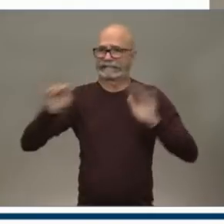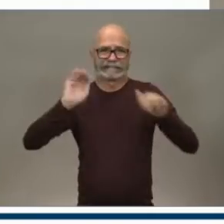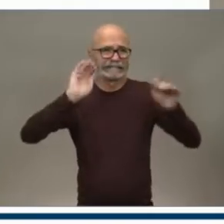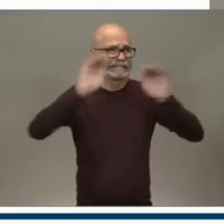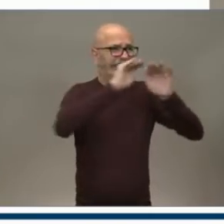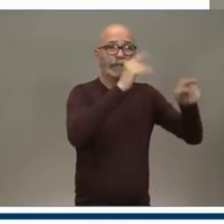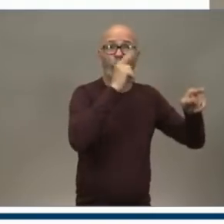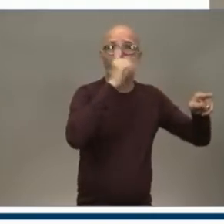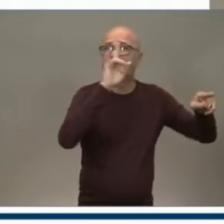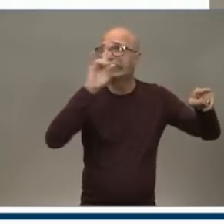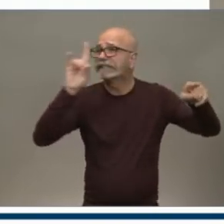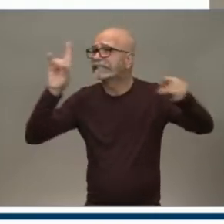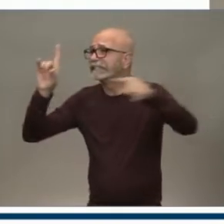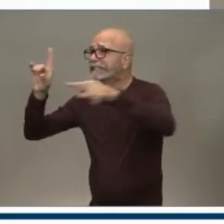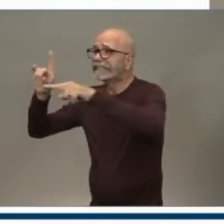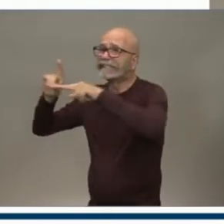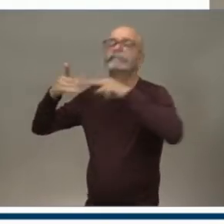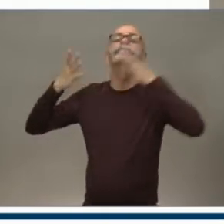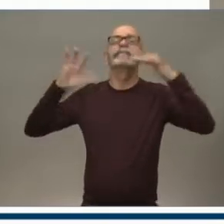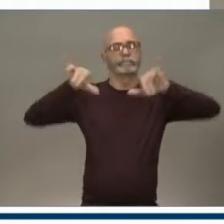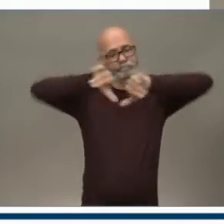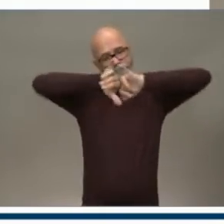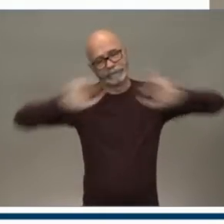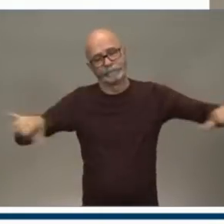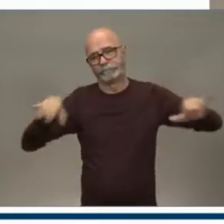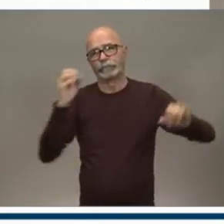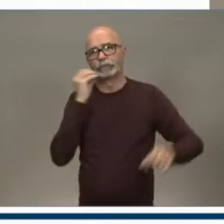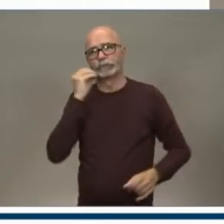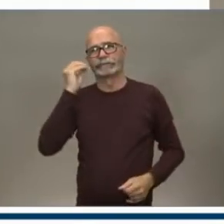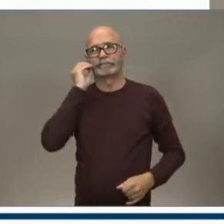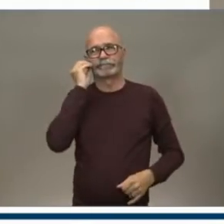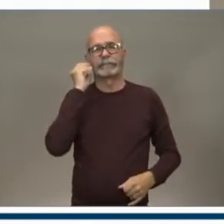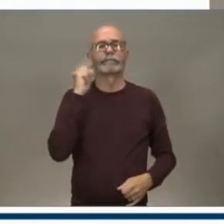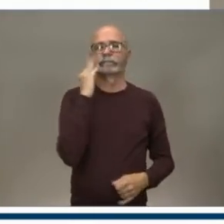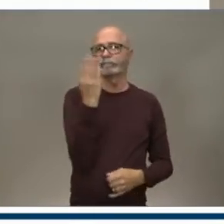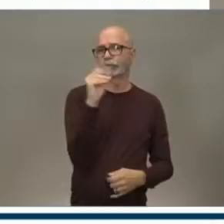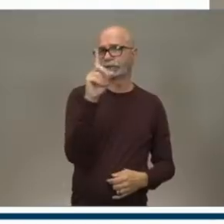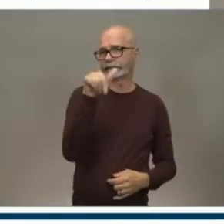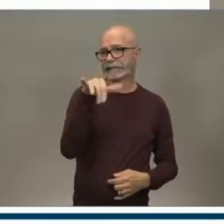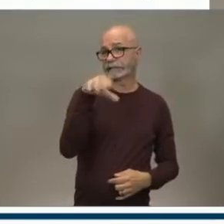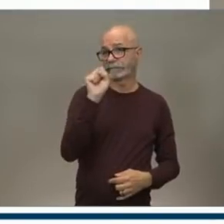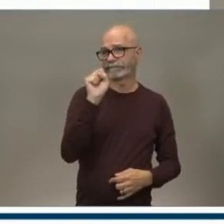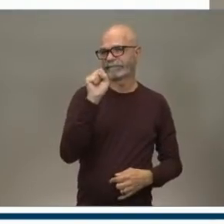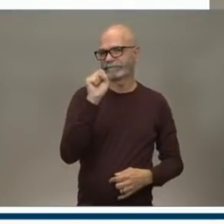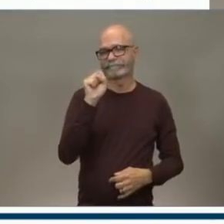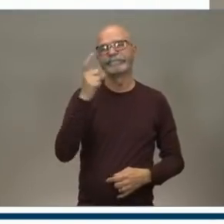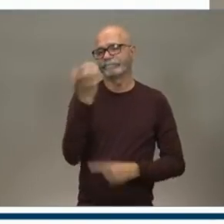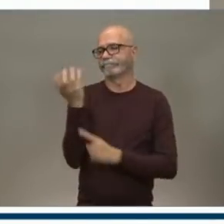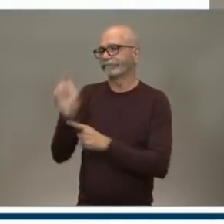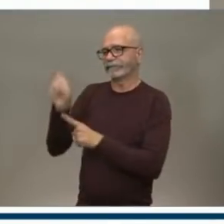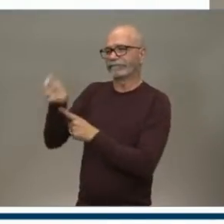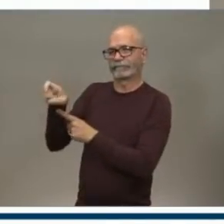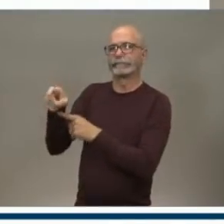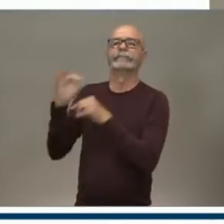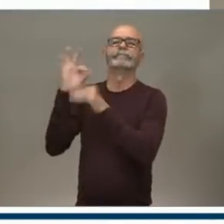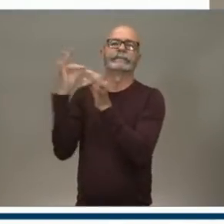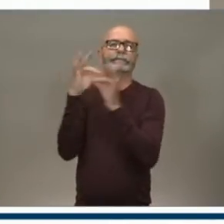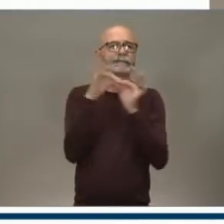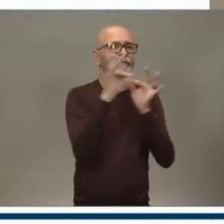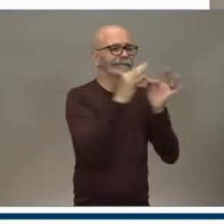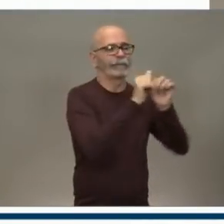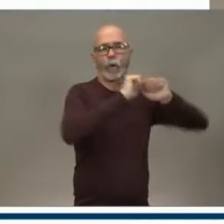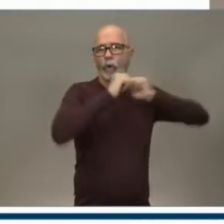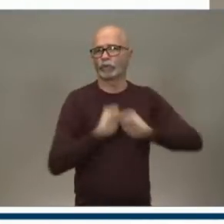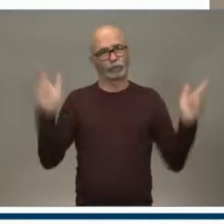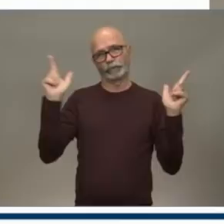days, and they're in the process of starting to arrange testing for them as of today. There was communication directly to